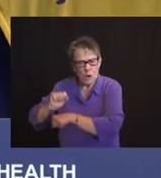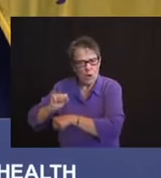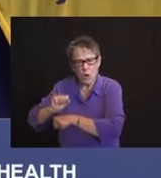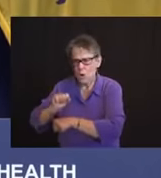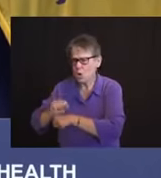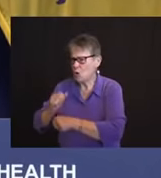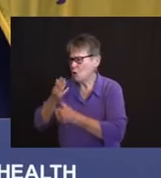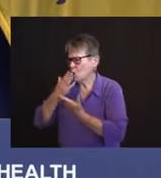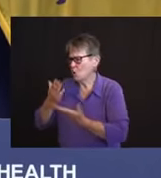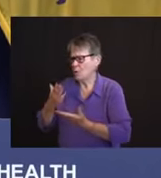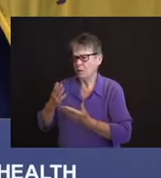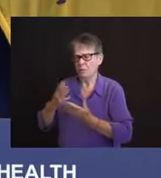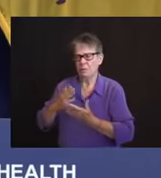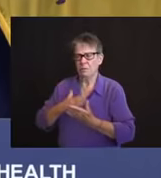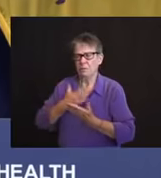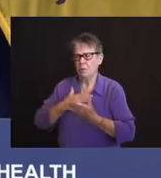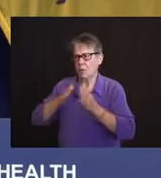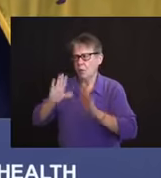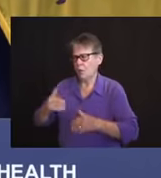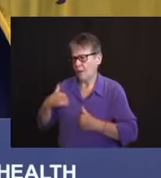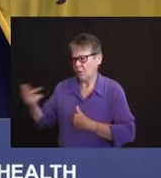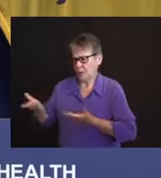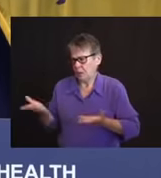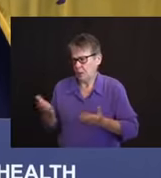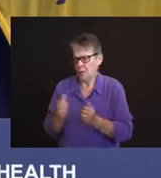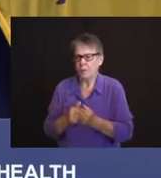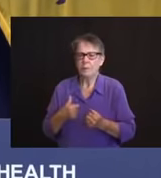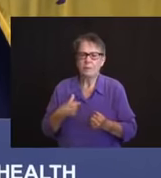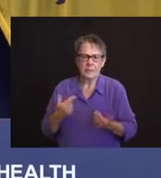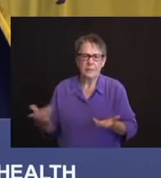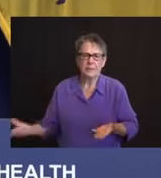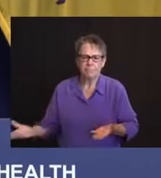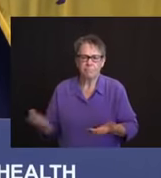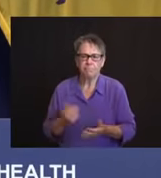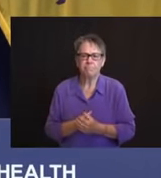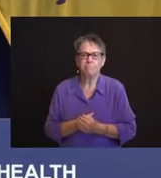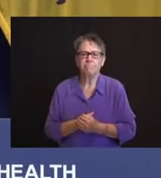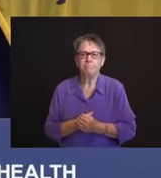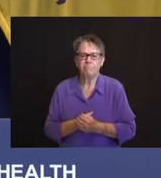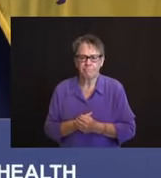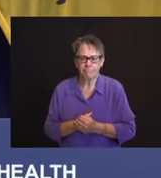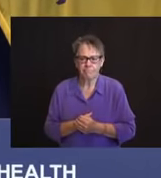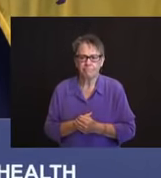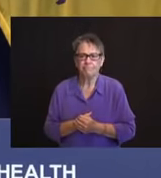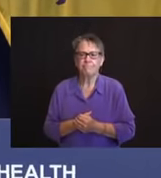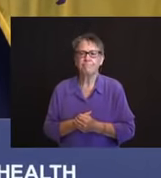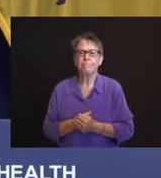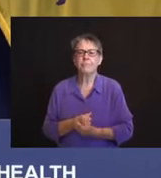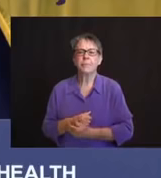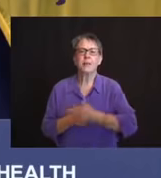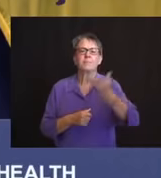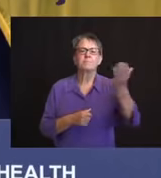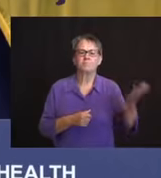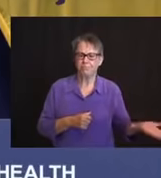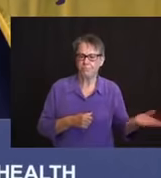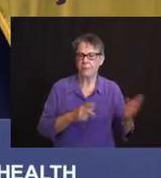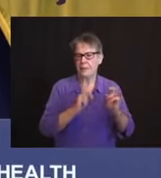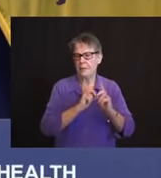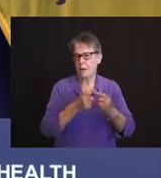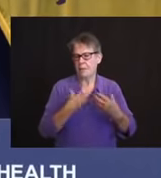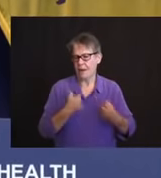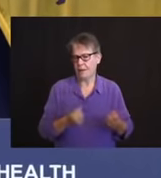with us as always. Please help me welcome another woman who needs no introduction, the woman to my right, the Commissioner of the Department of